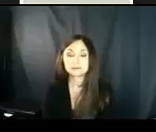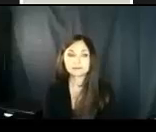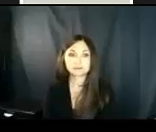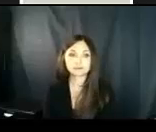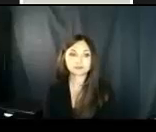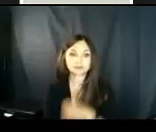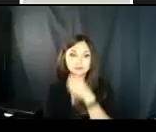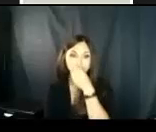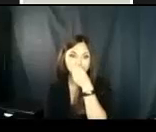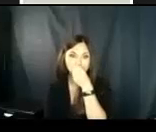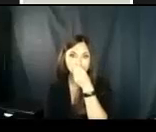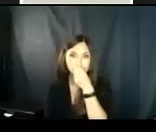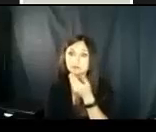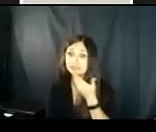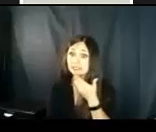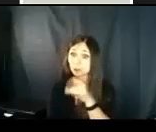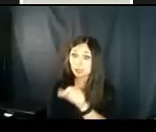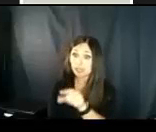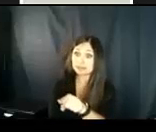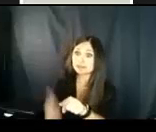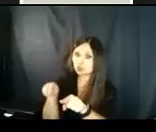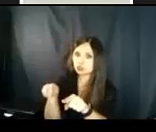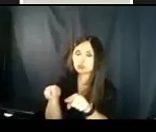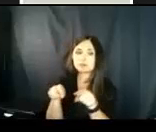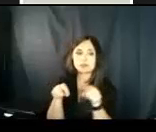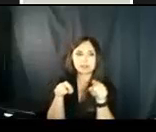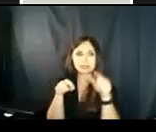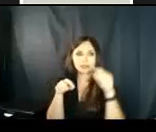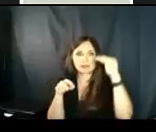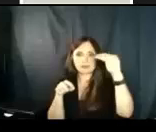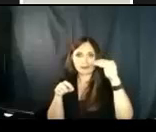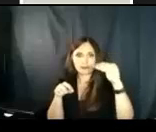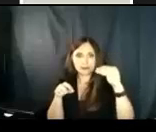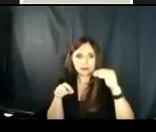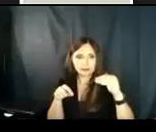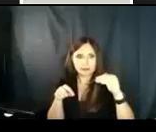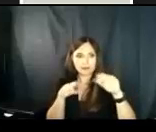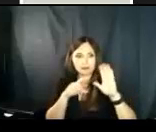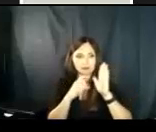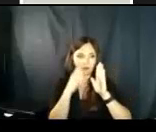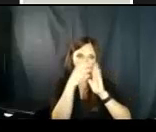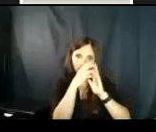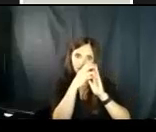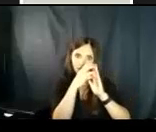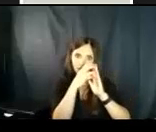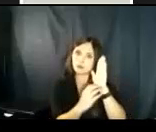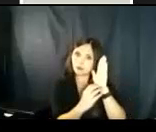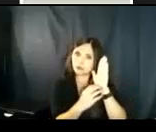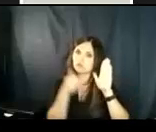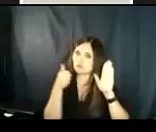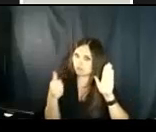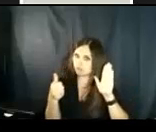And I loved, thank you. Yes, it should be aligned content text, not below or at the top. I love